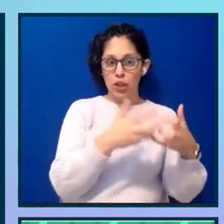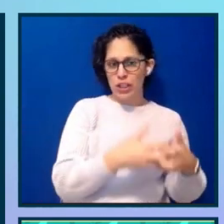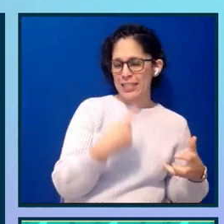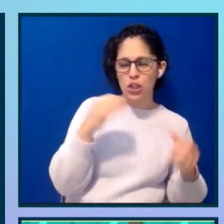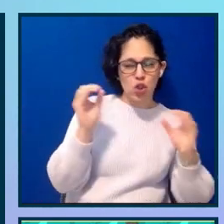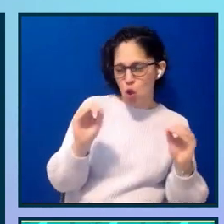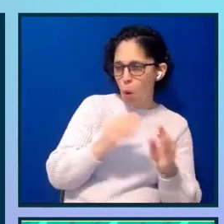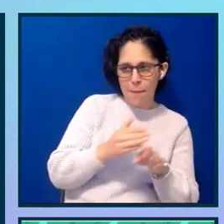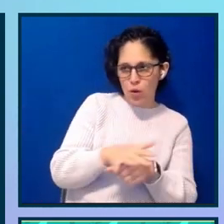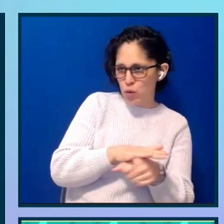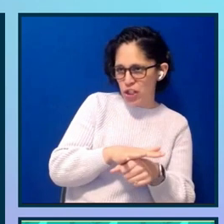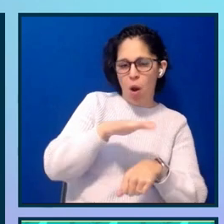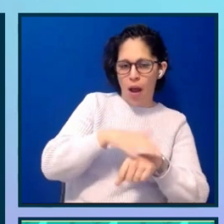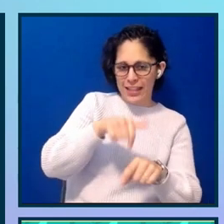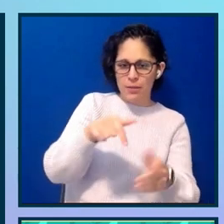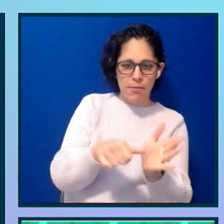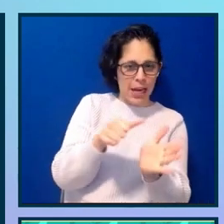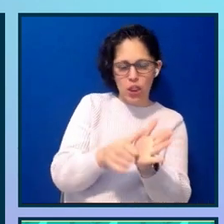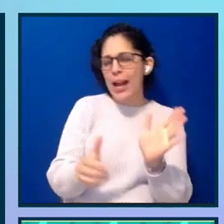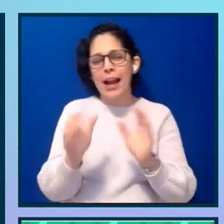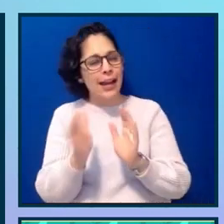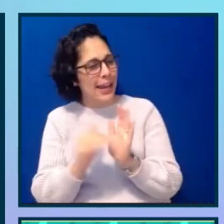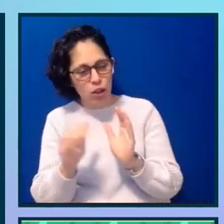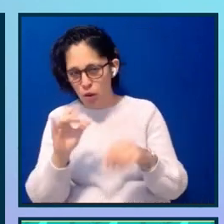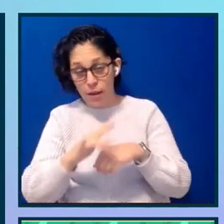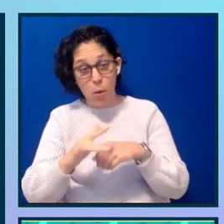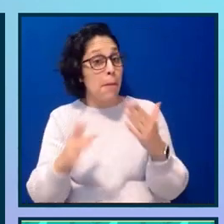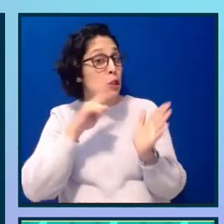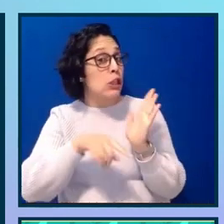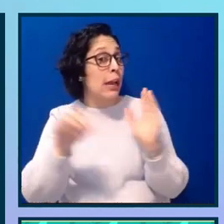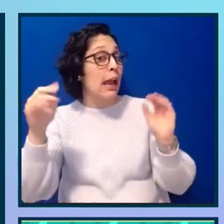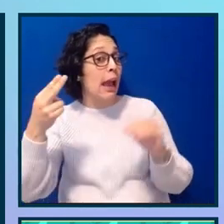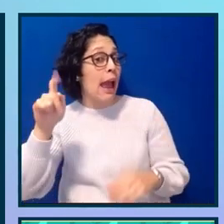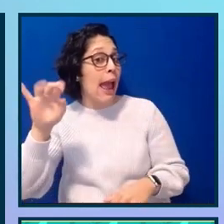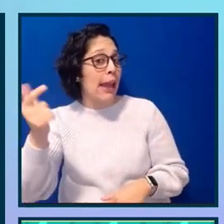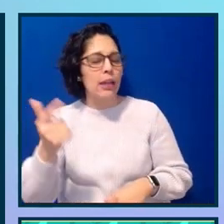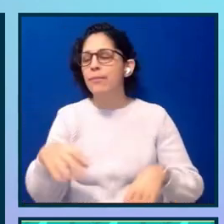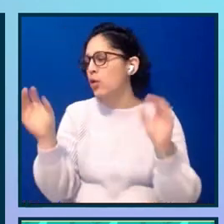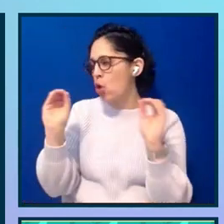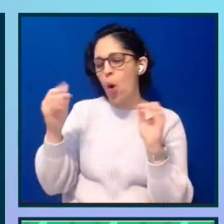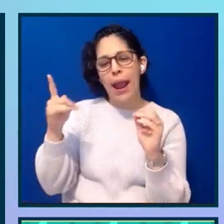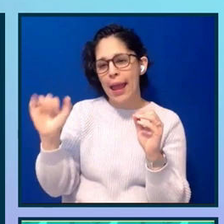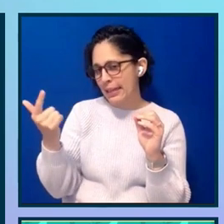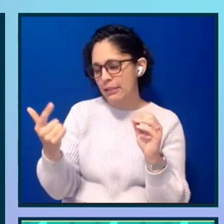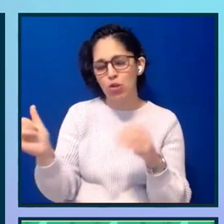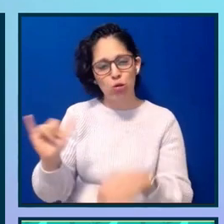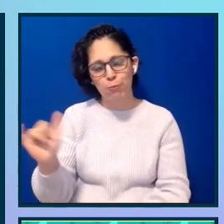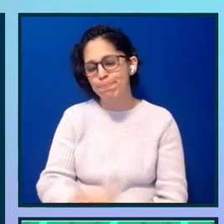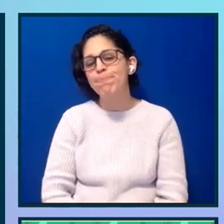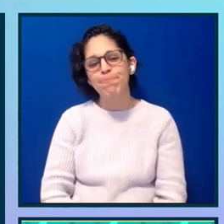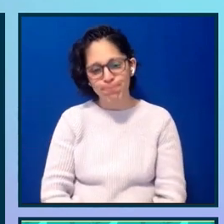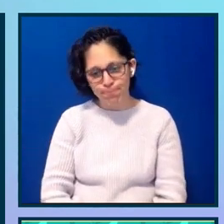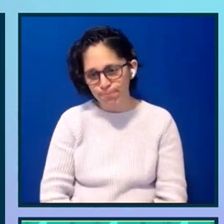page. Which isn't available. Maybe there are headings. There are no headings on this page. Okay, no headings either. Well, I